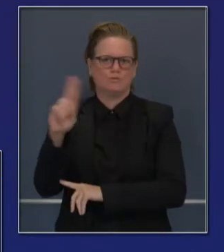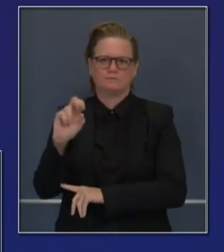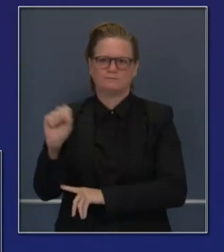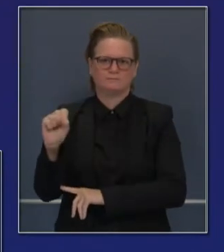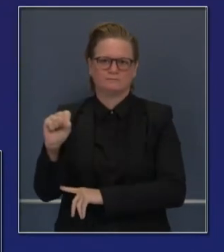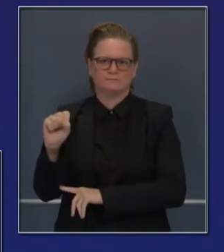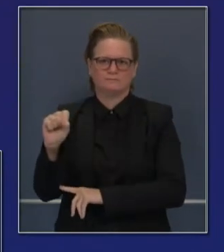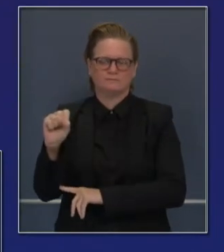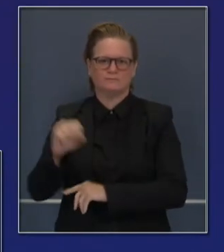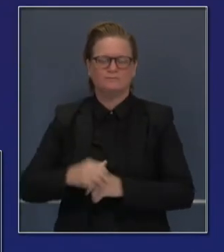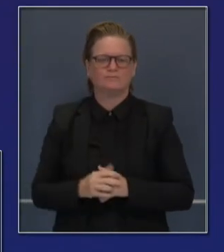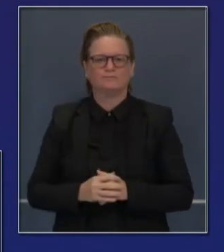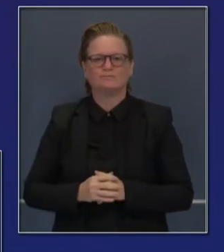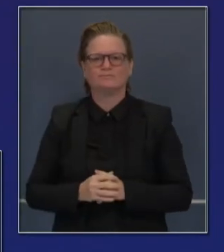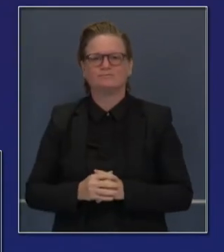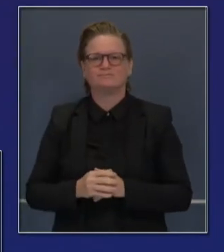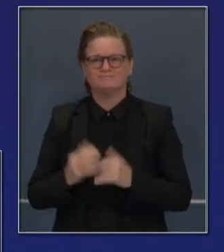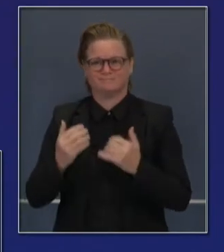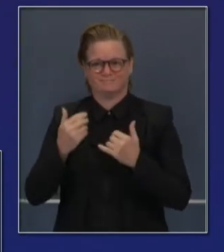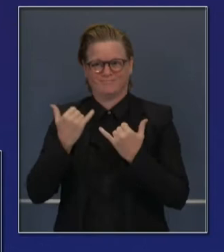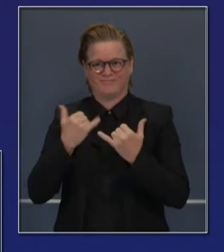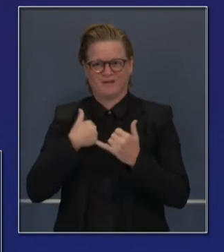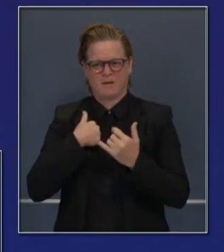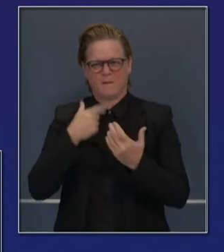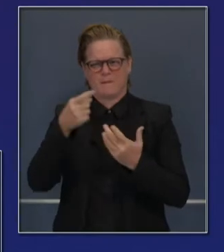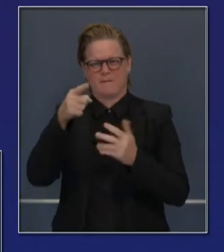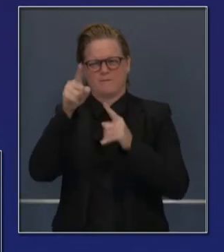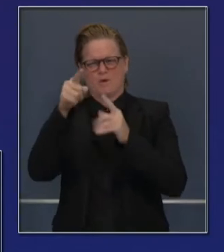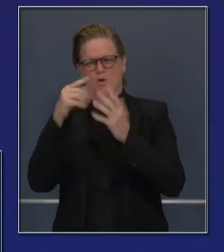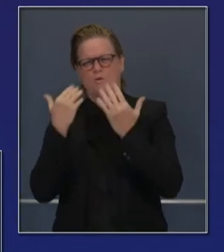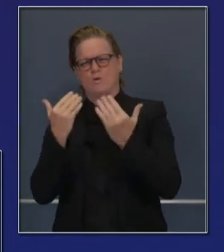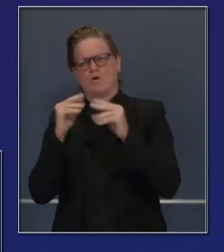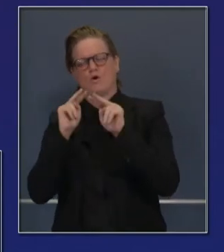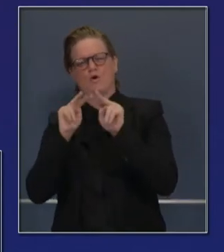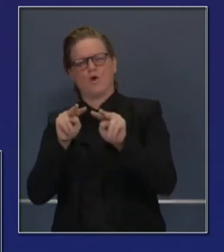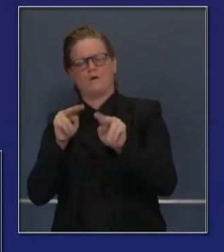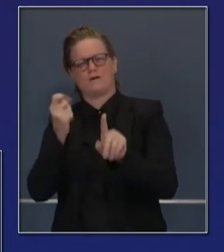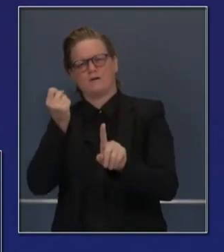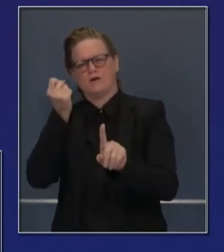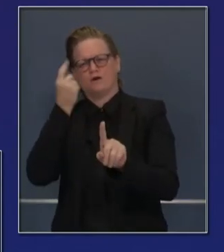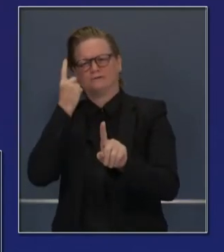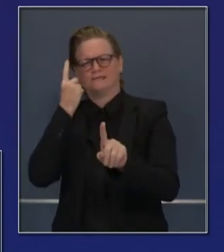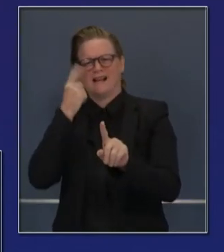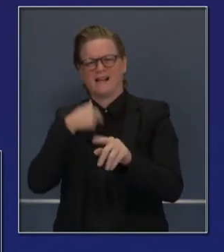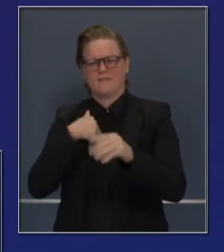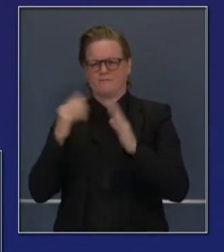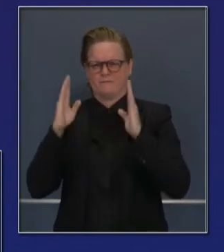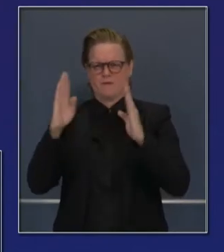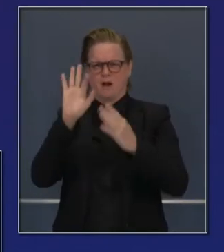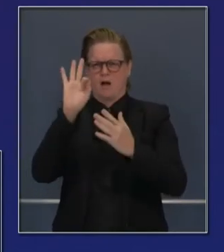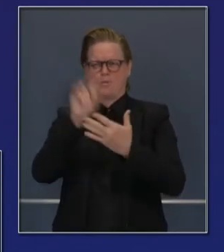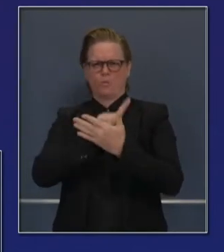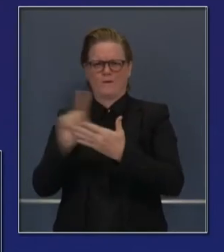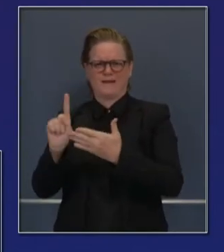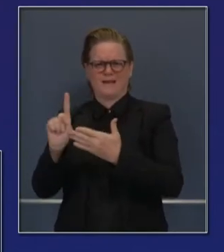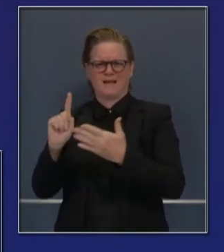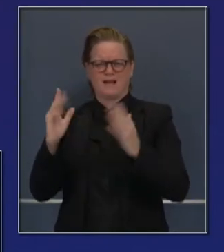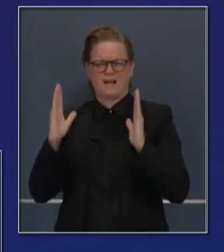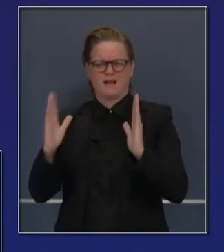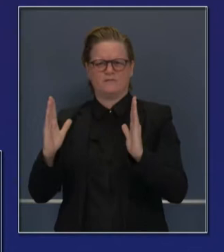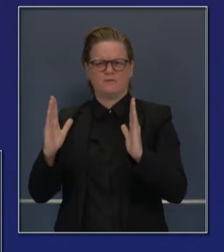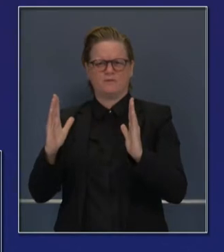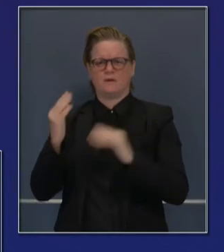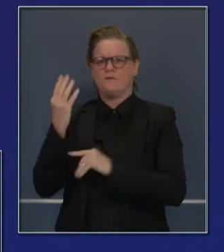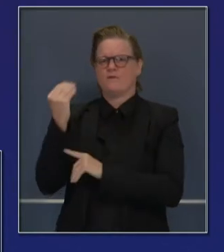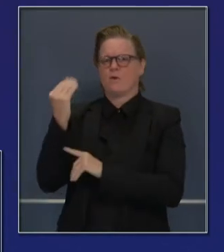United States. Just to put this in perspective, our 7-day average in terms of new case numbers is north of 14,000,